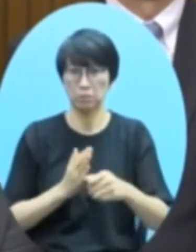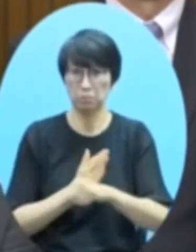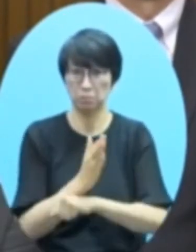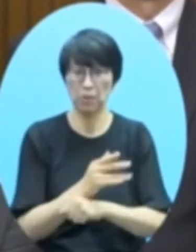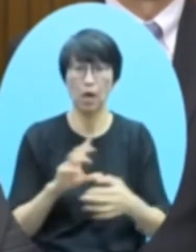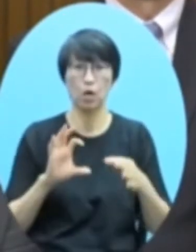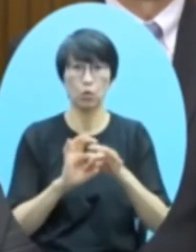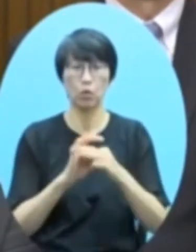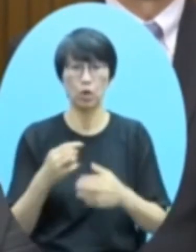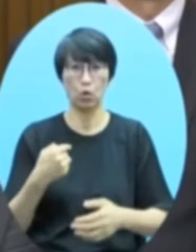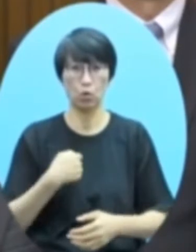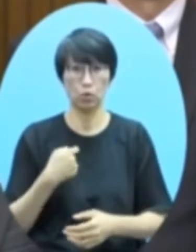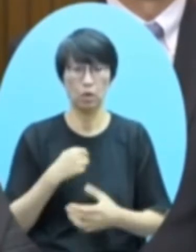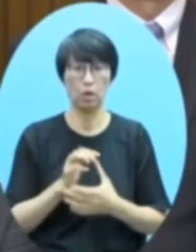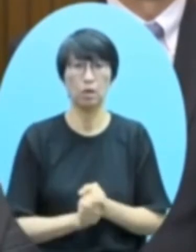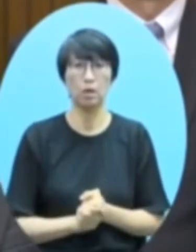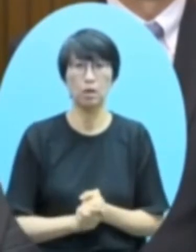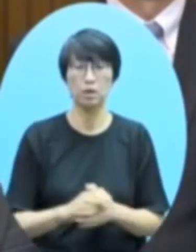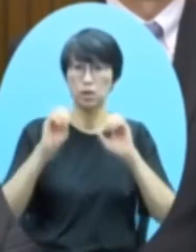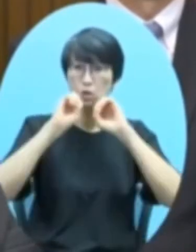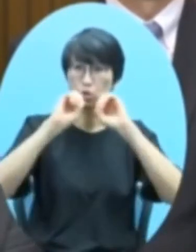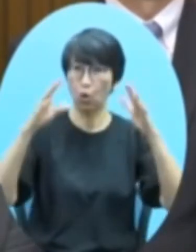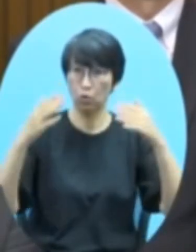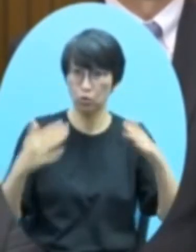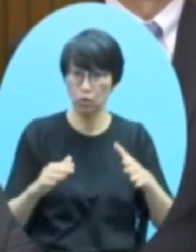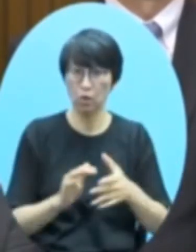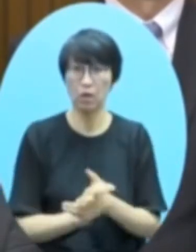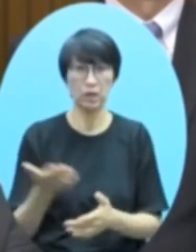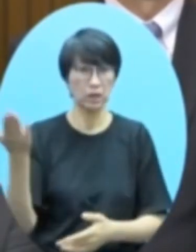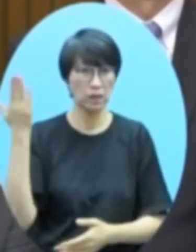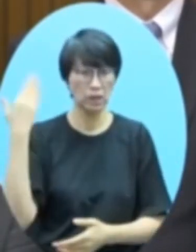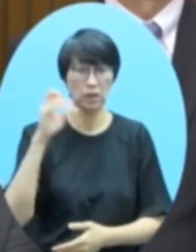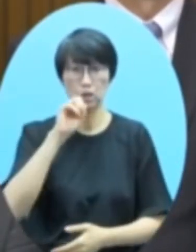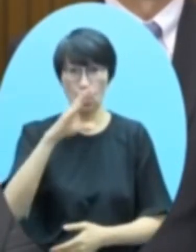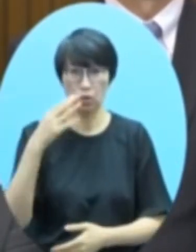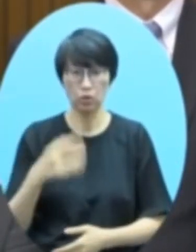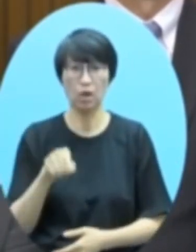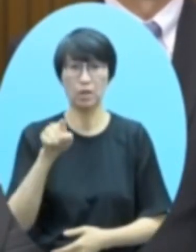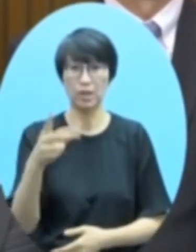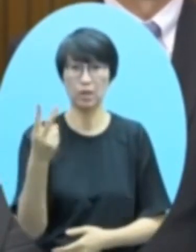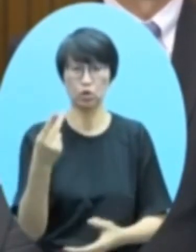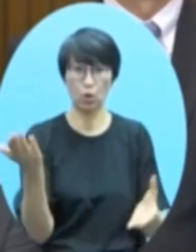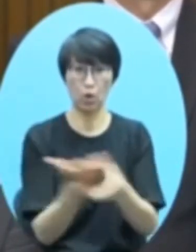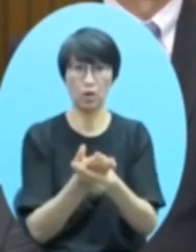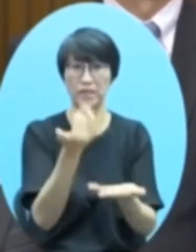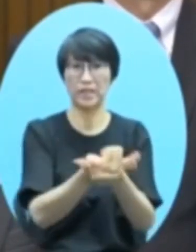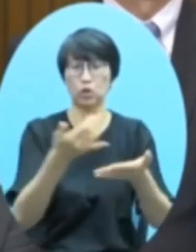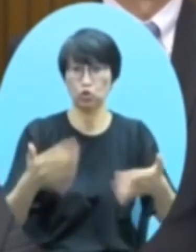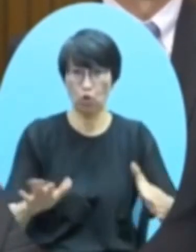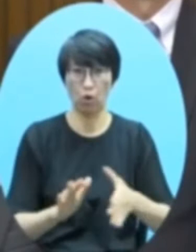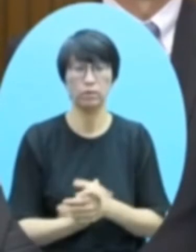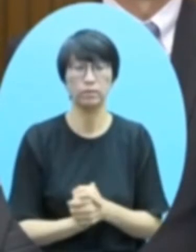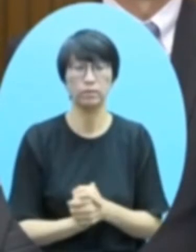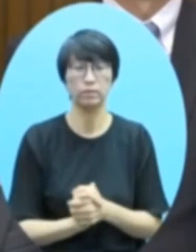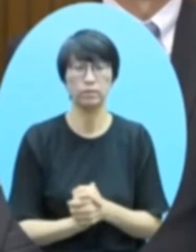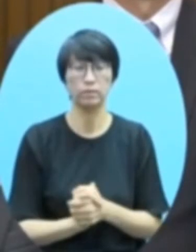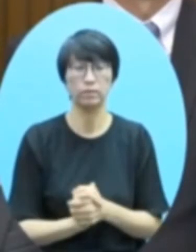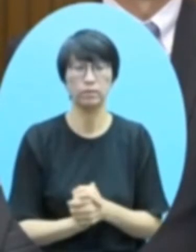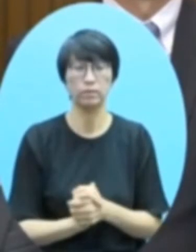particularly when I have already announced some time ago that the bill is dead.